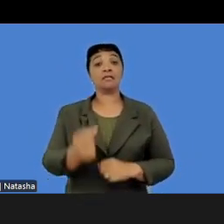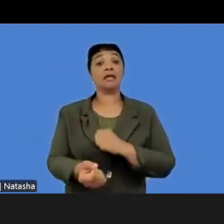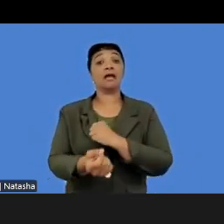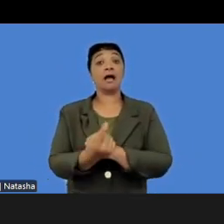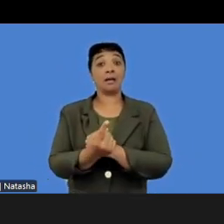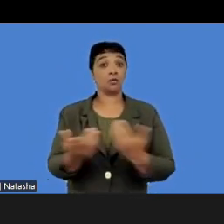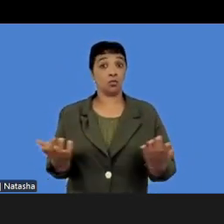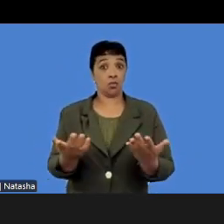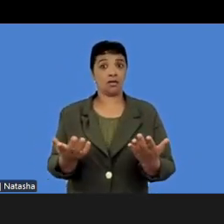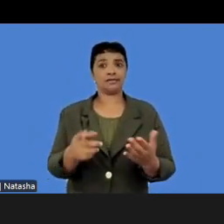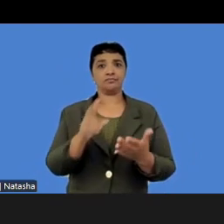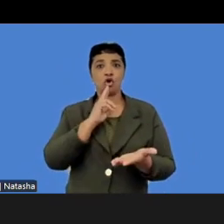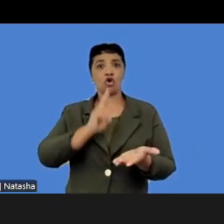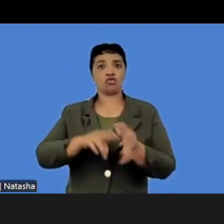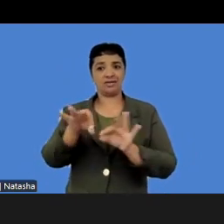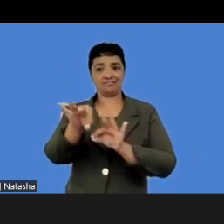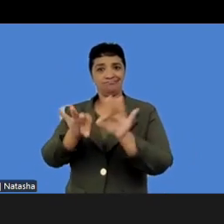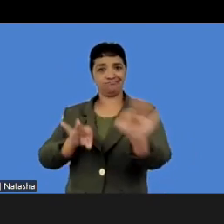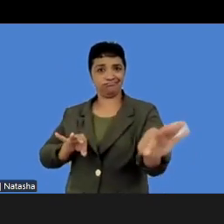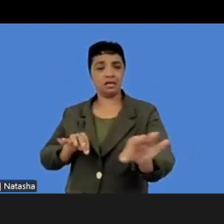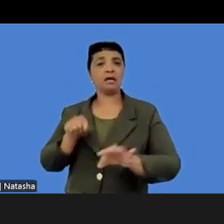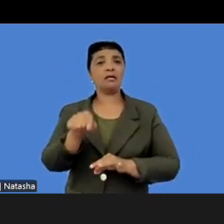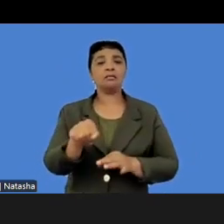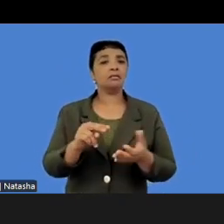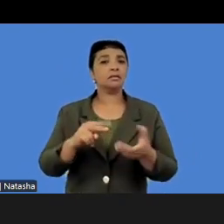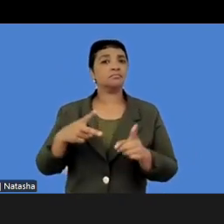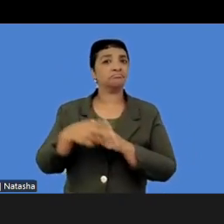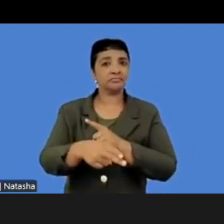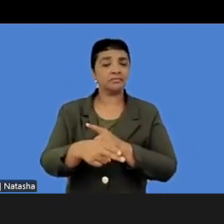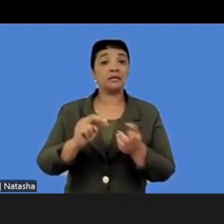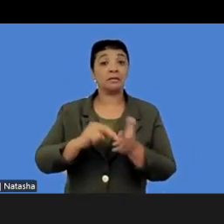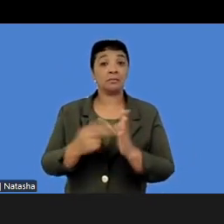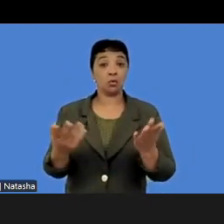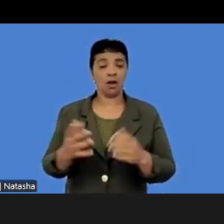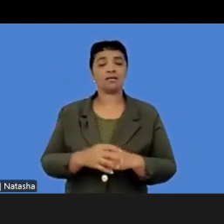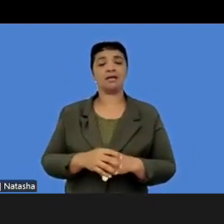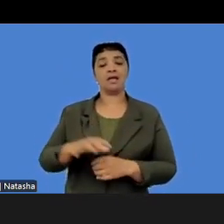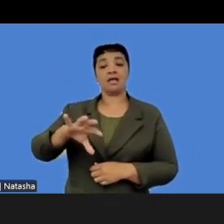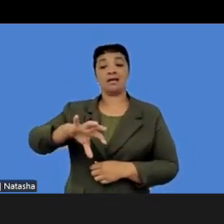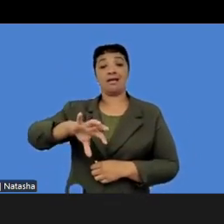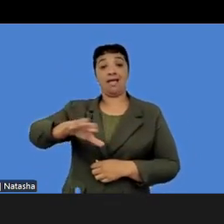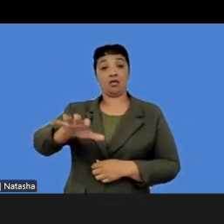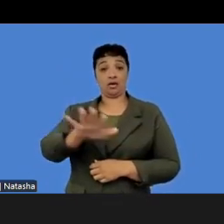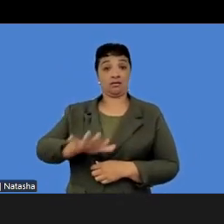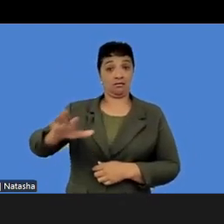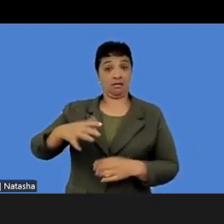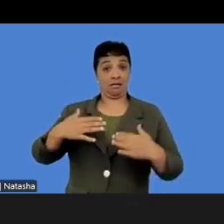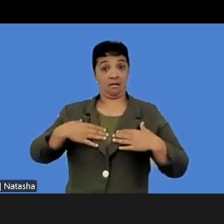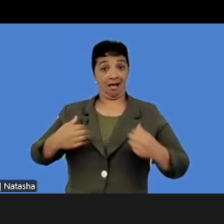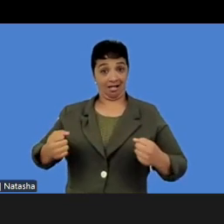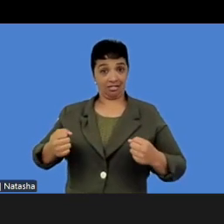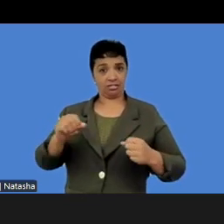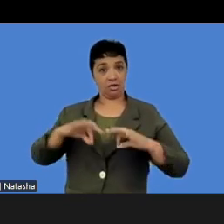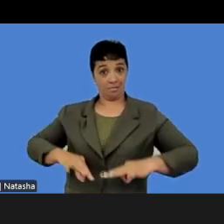contract then did was it allowed the Gauteng Department of Health to move these mental health care users